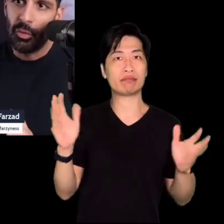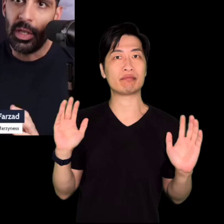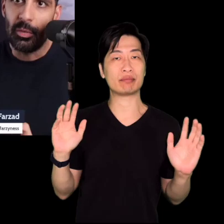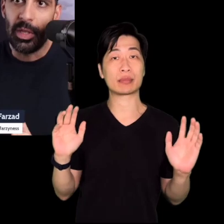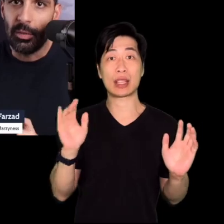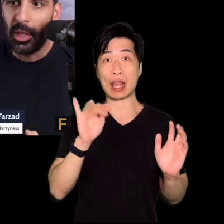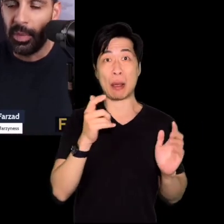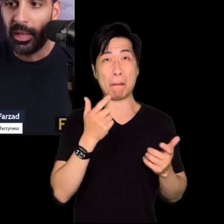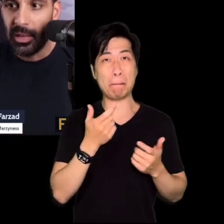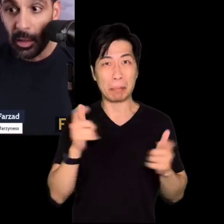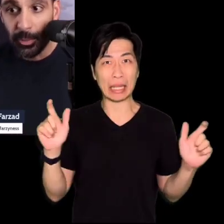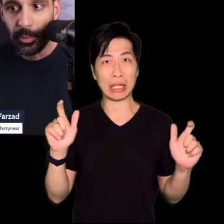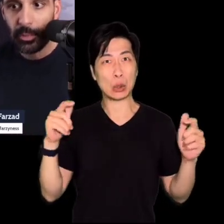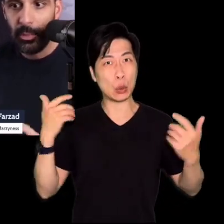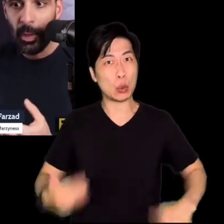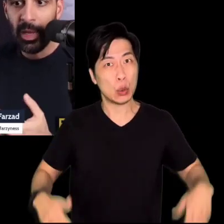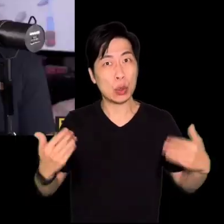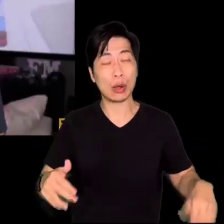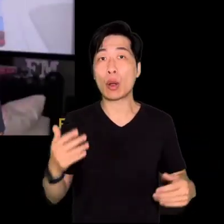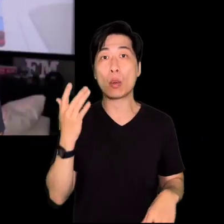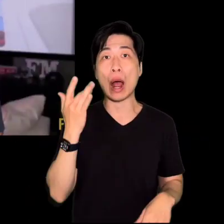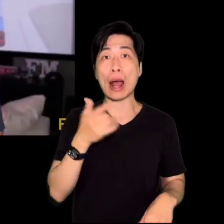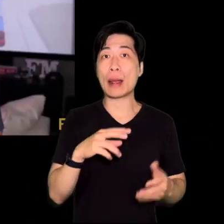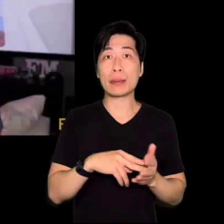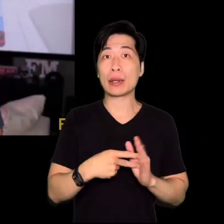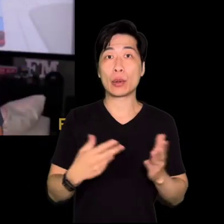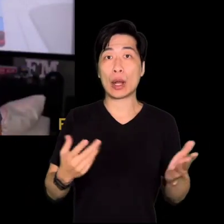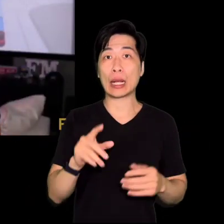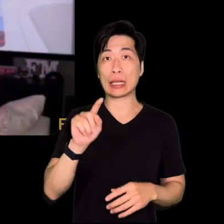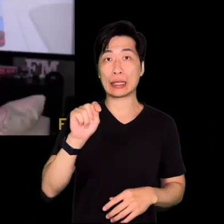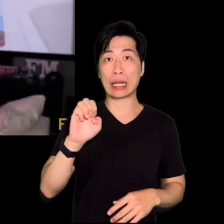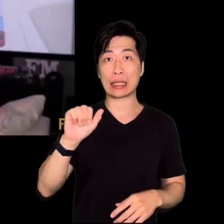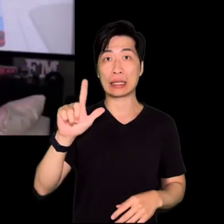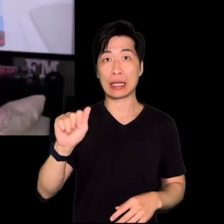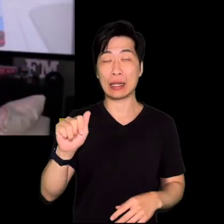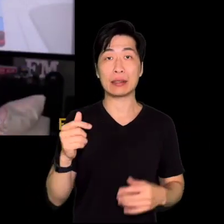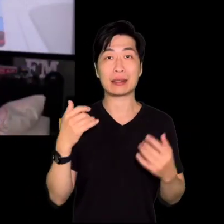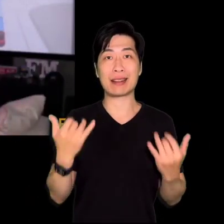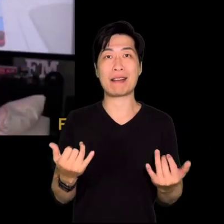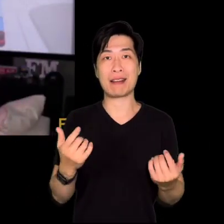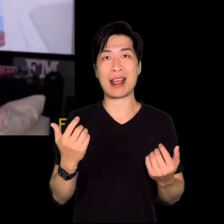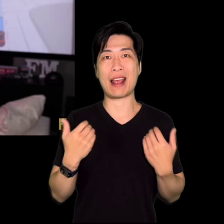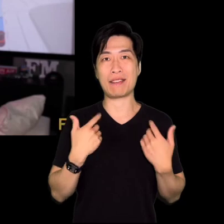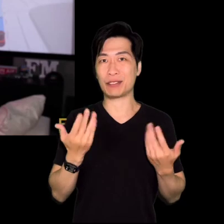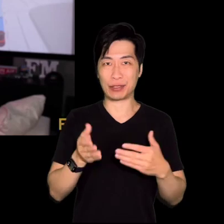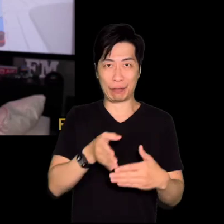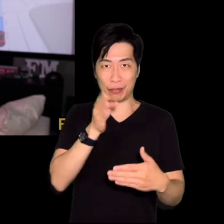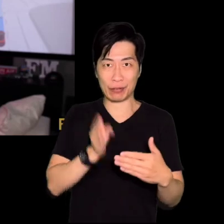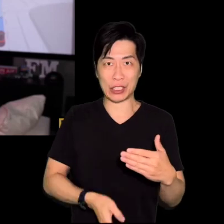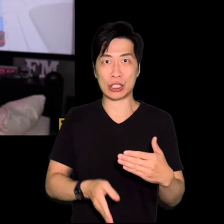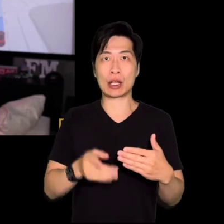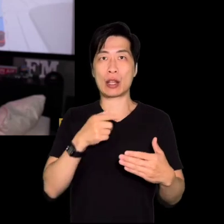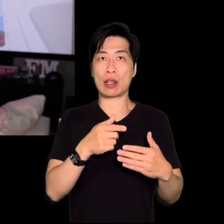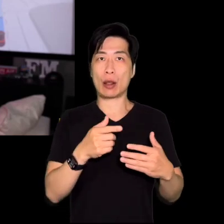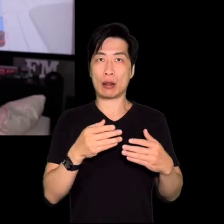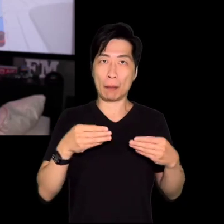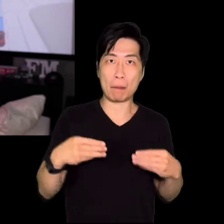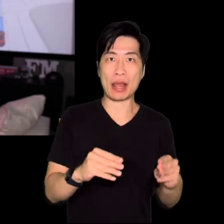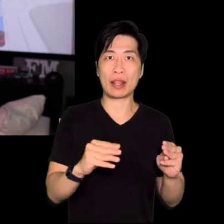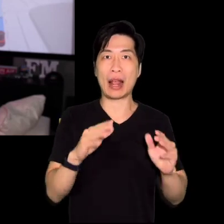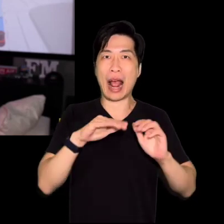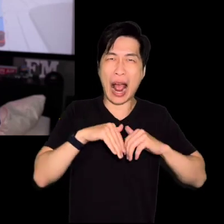this is a really, really, really big deal, because what this implies is that Tesla now has essentially finalized